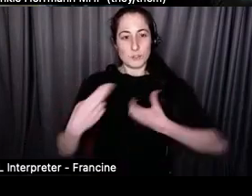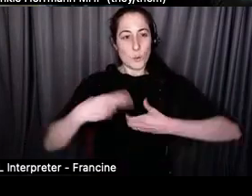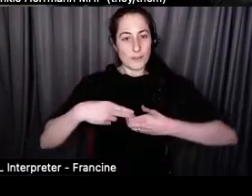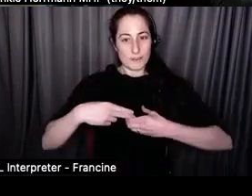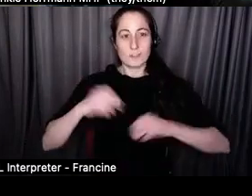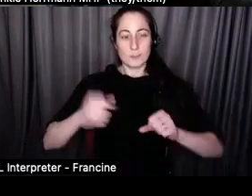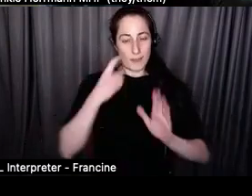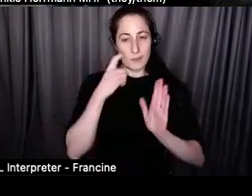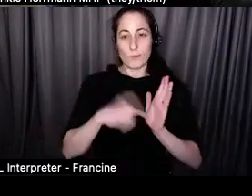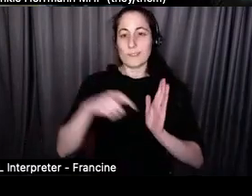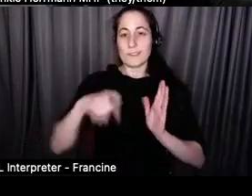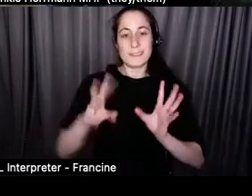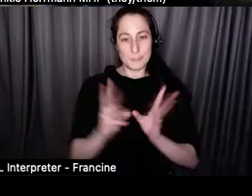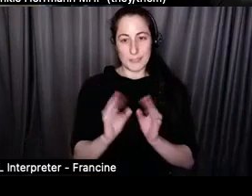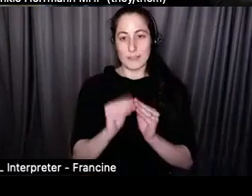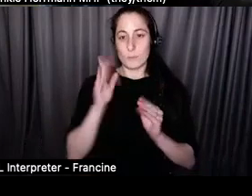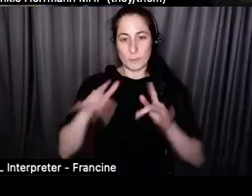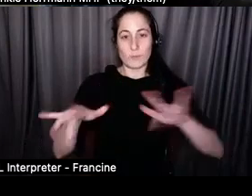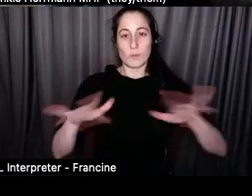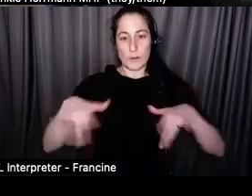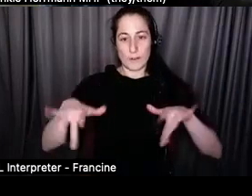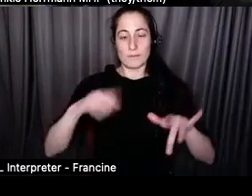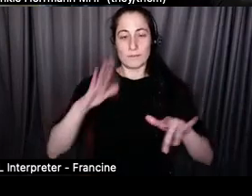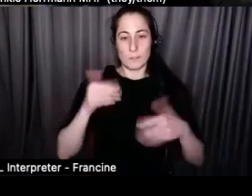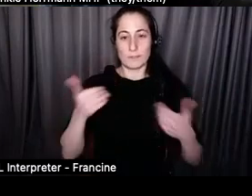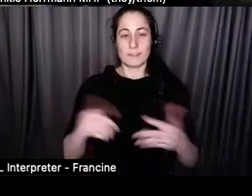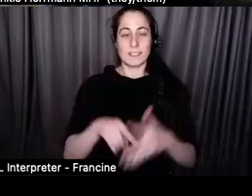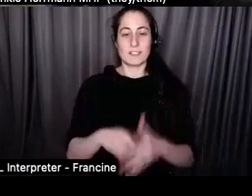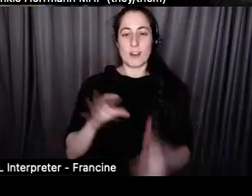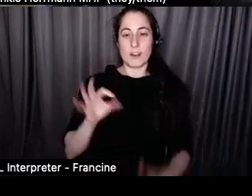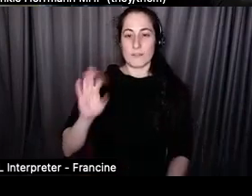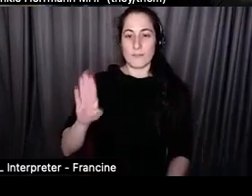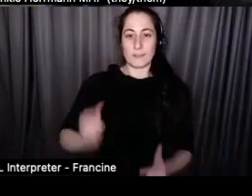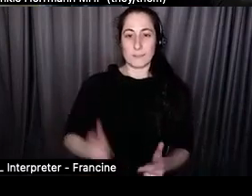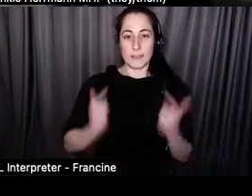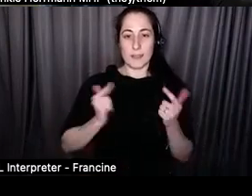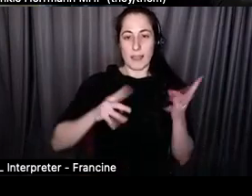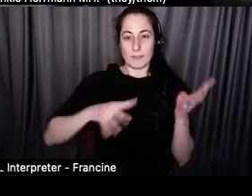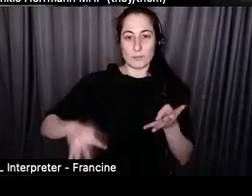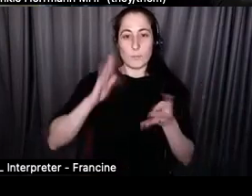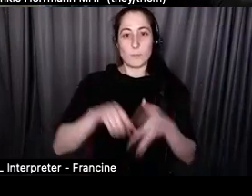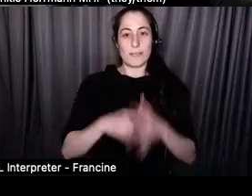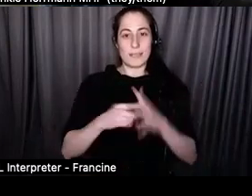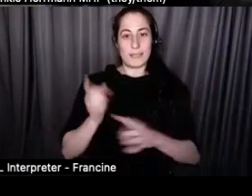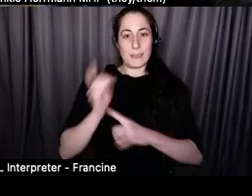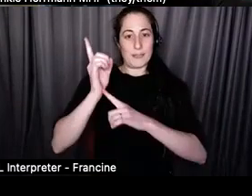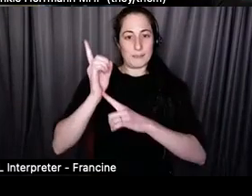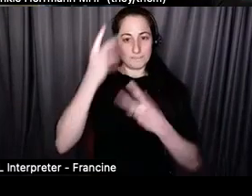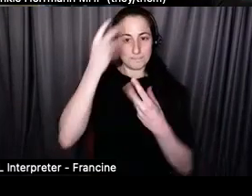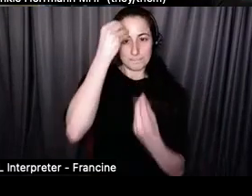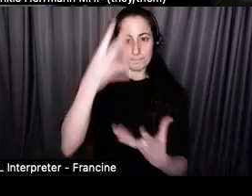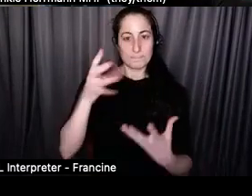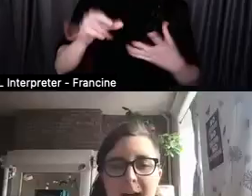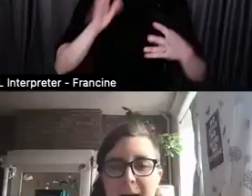is being recorded, and we are going to be starting our Facebook live stream in just a moment. So just so everybody's